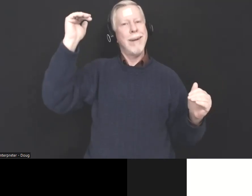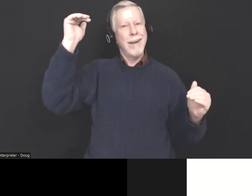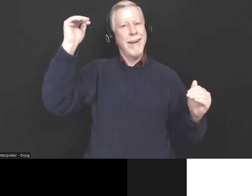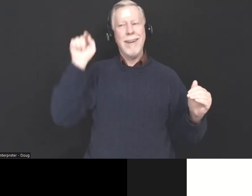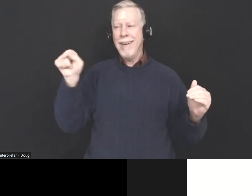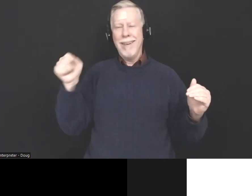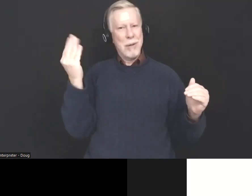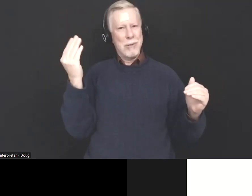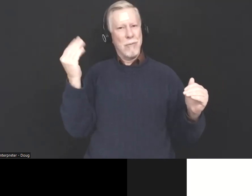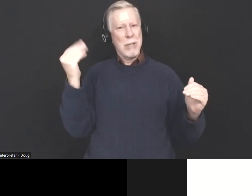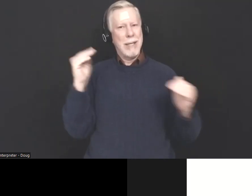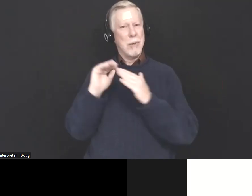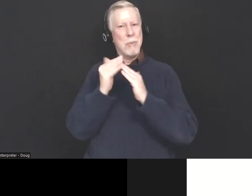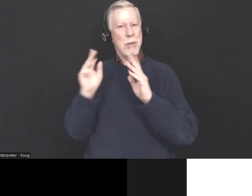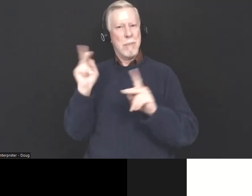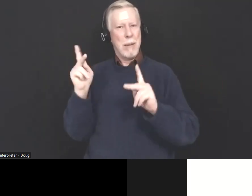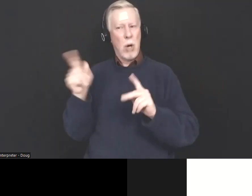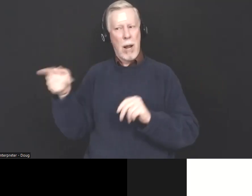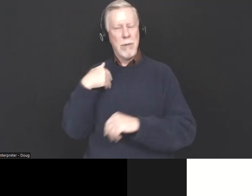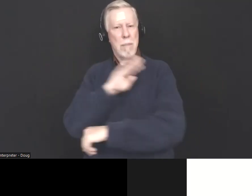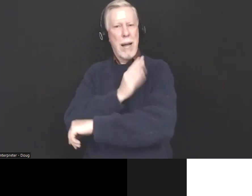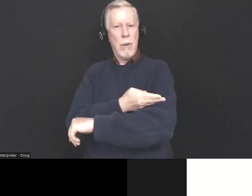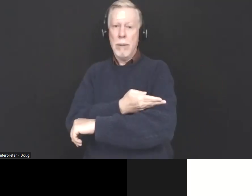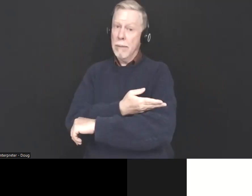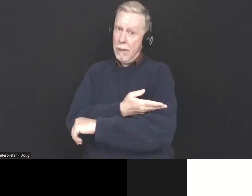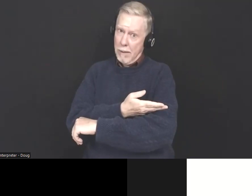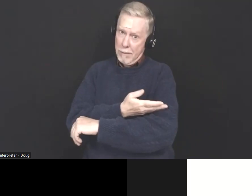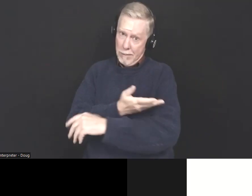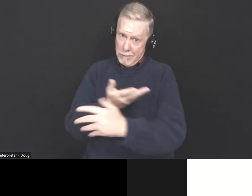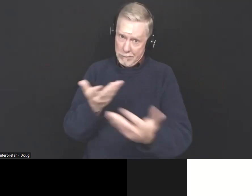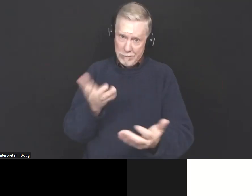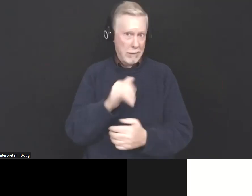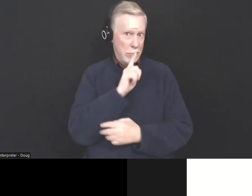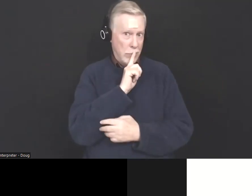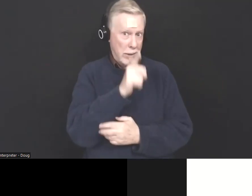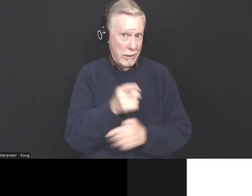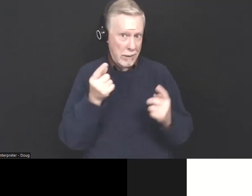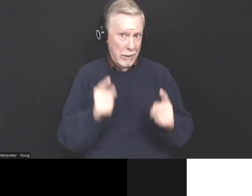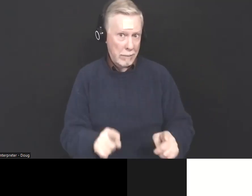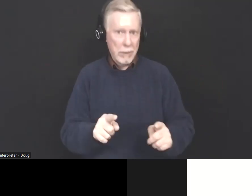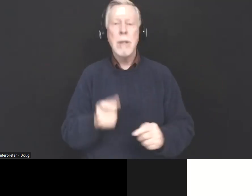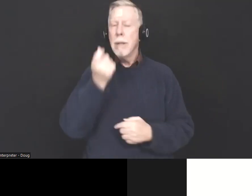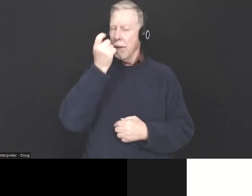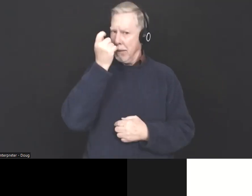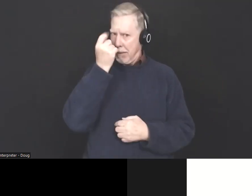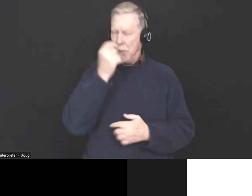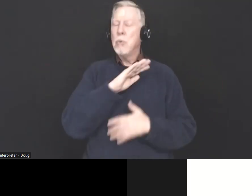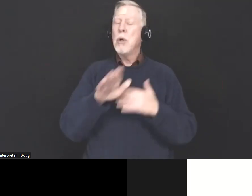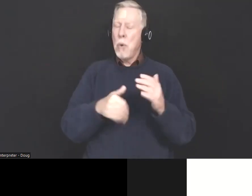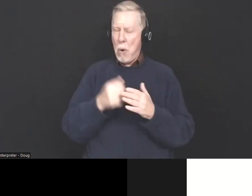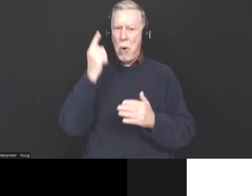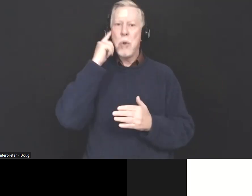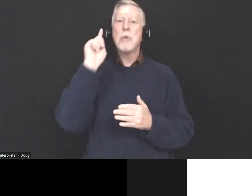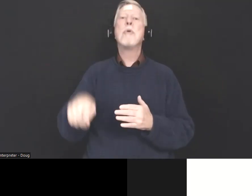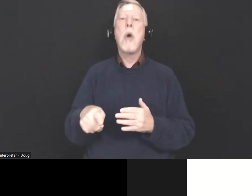those 14. Now, whether in fact that becomes the reality or not, we all know the dynamics at this table, but we're trying